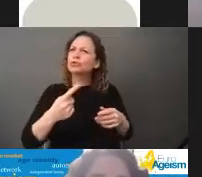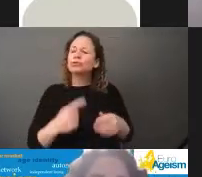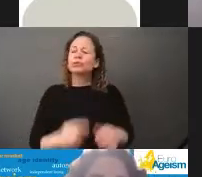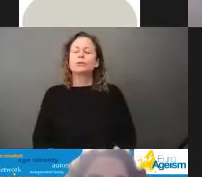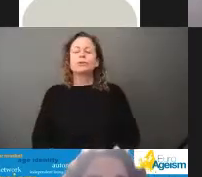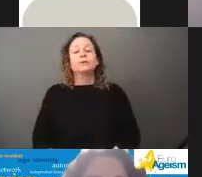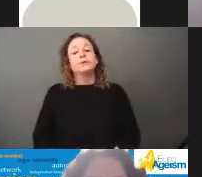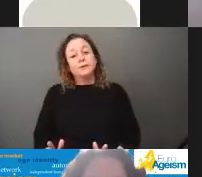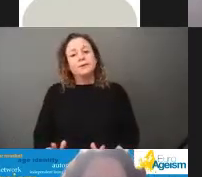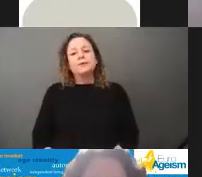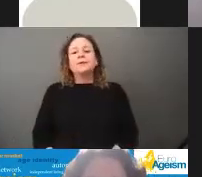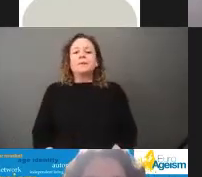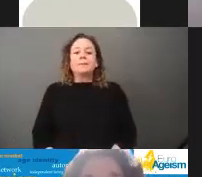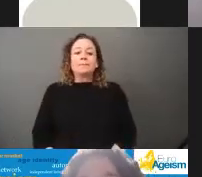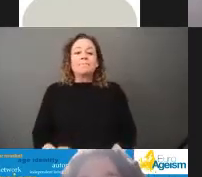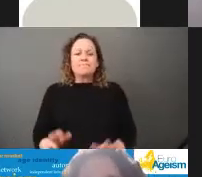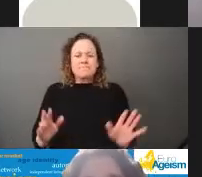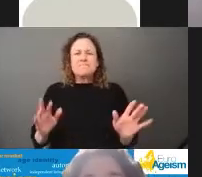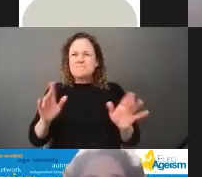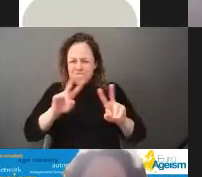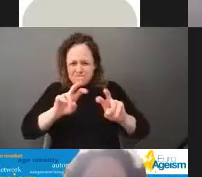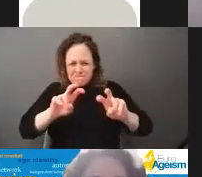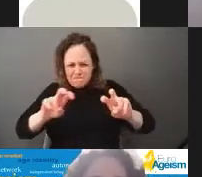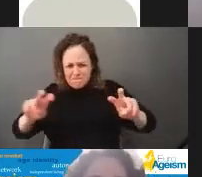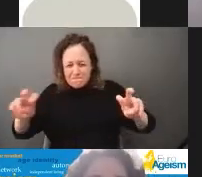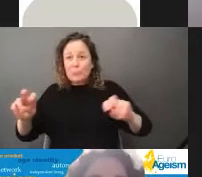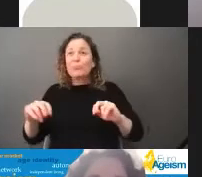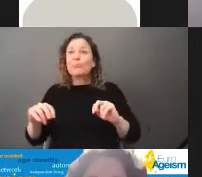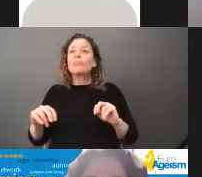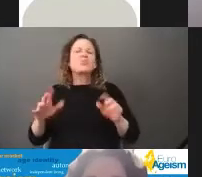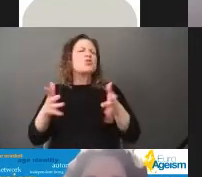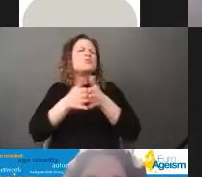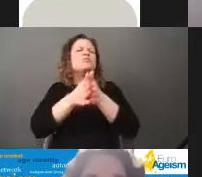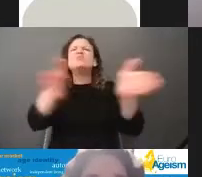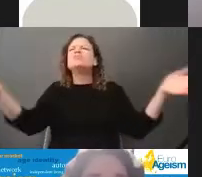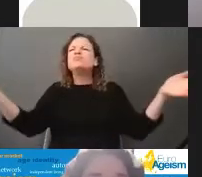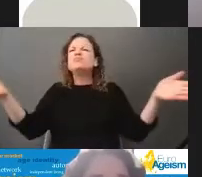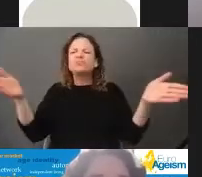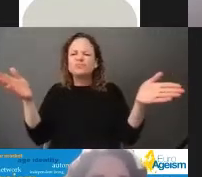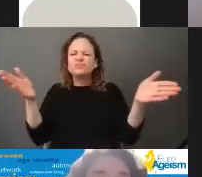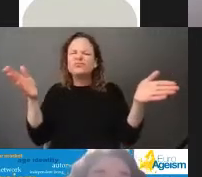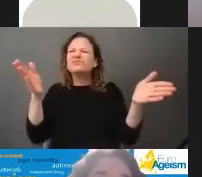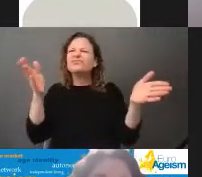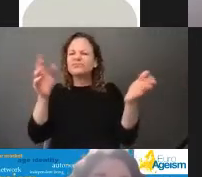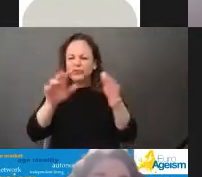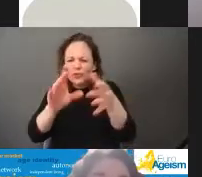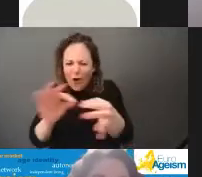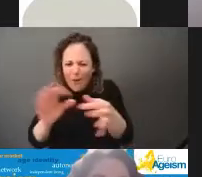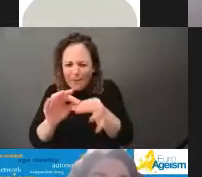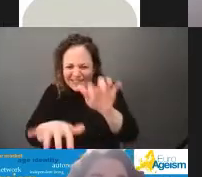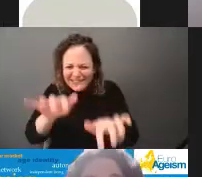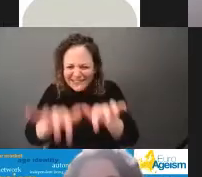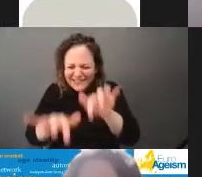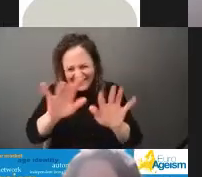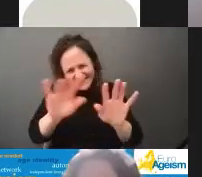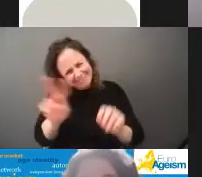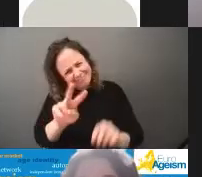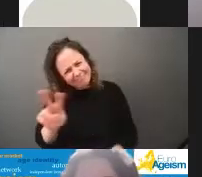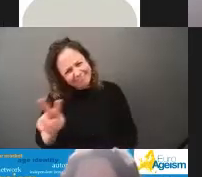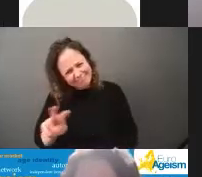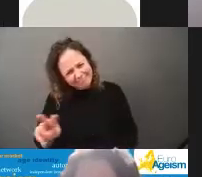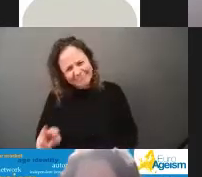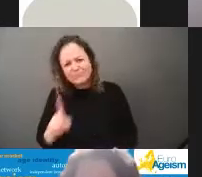that these lay people who responded to the newspaper article held a very